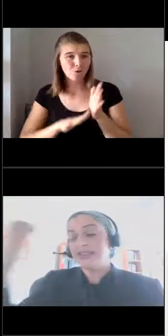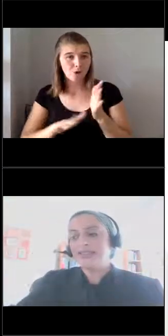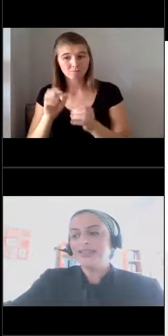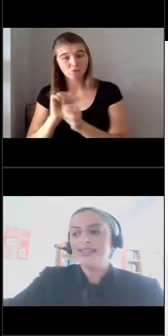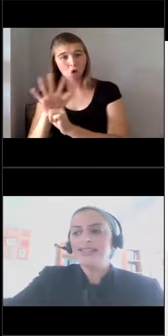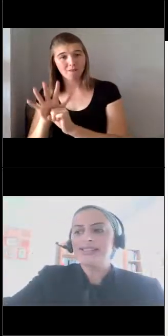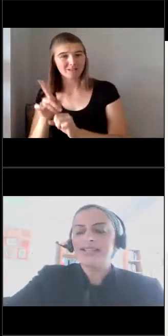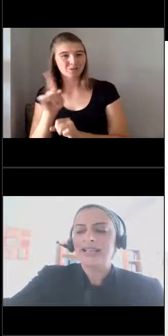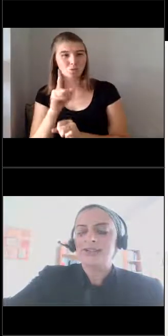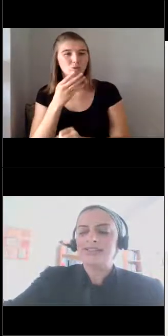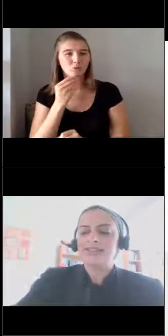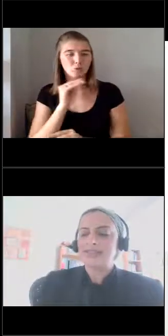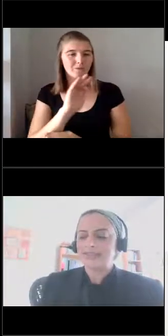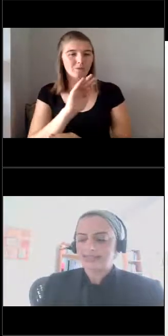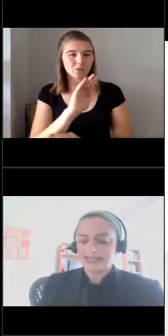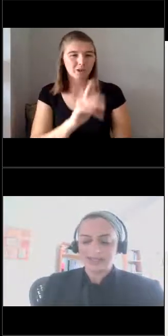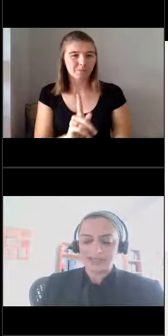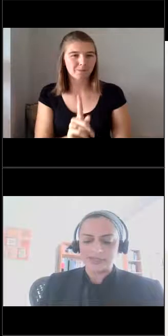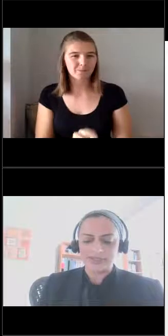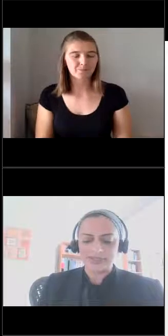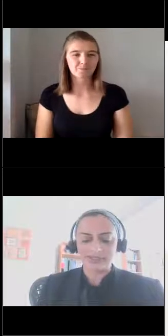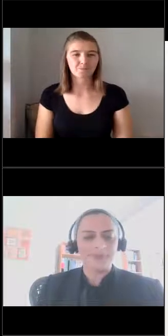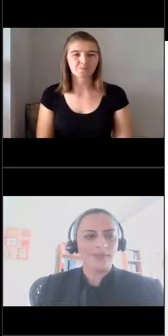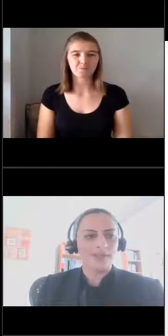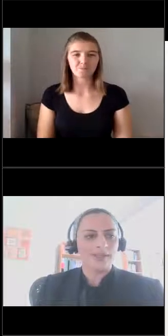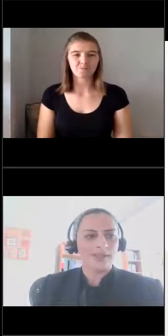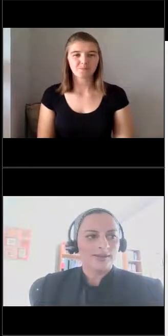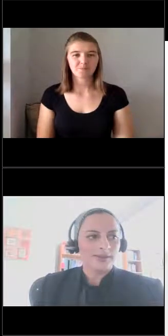Yeah, I think it's made us think about